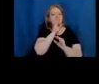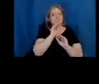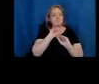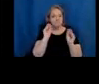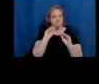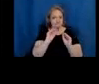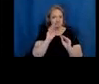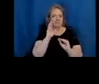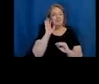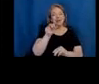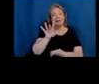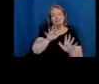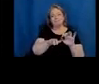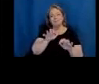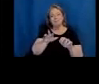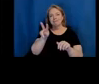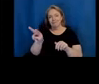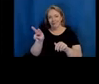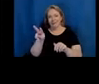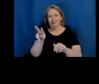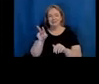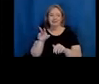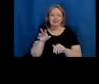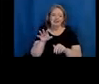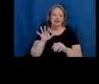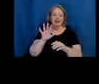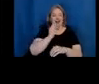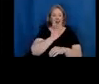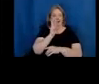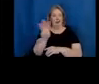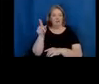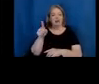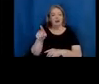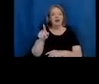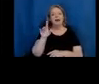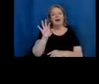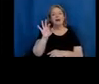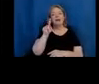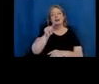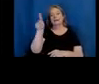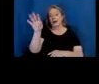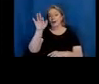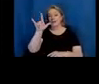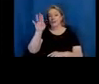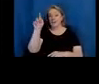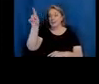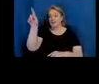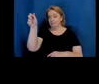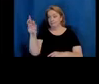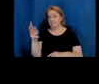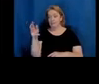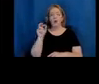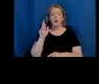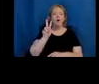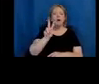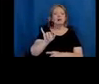watched on our website through the Films tab under Chaim Gross, or by going to our Vimeo page. This film